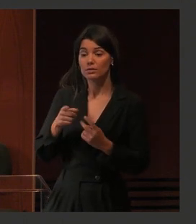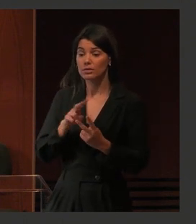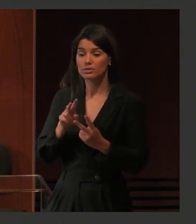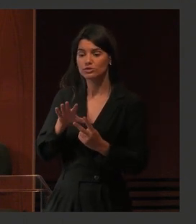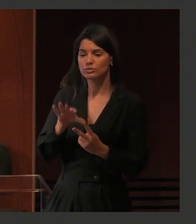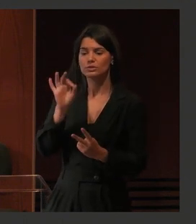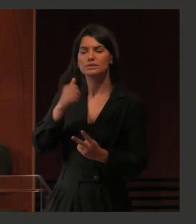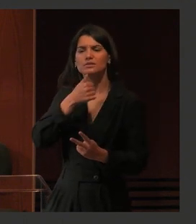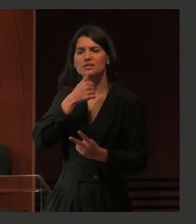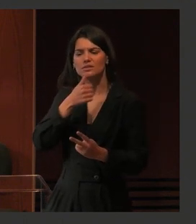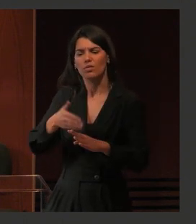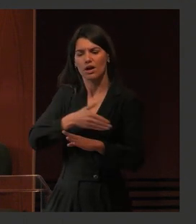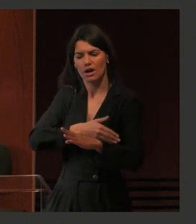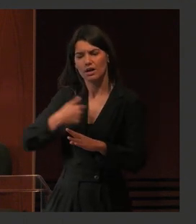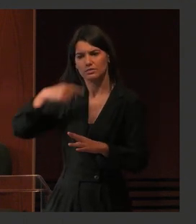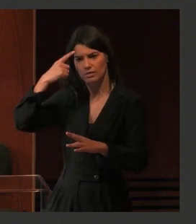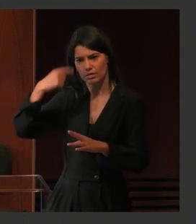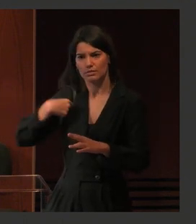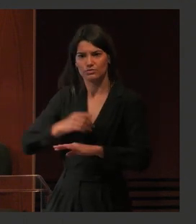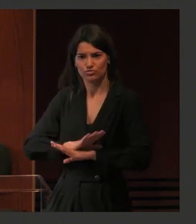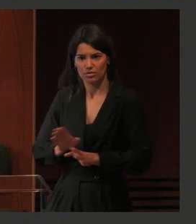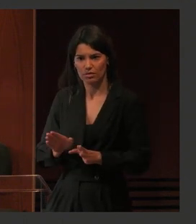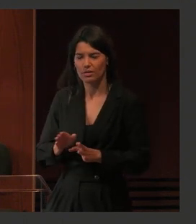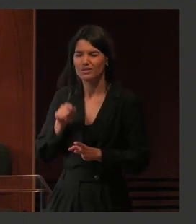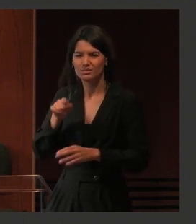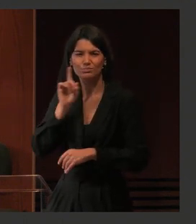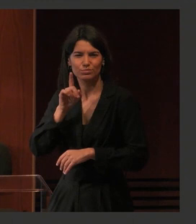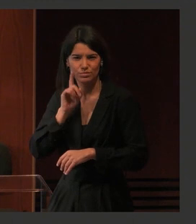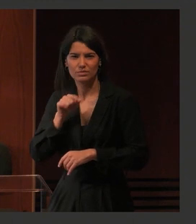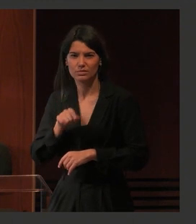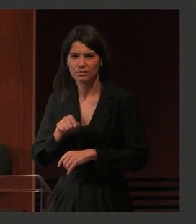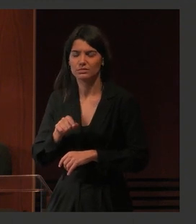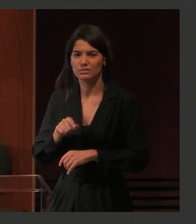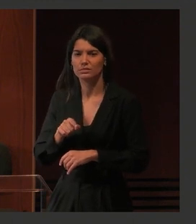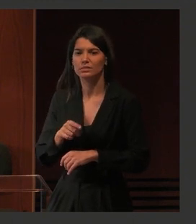is necessary that actively